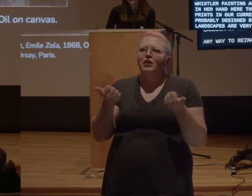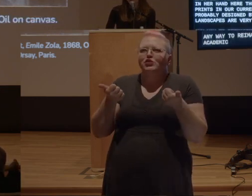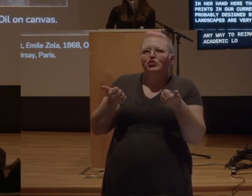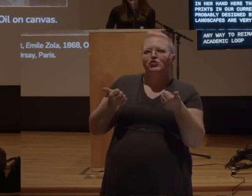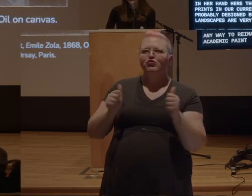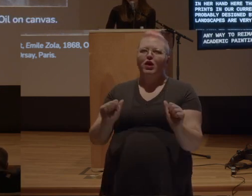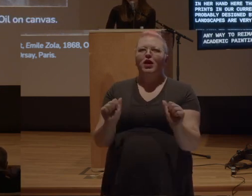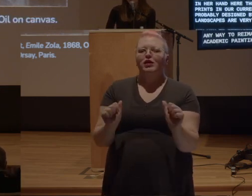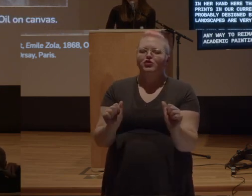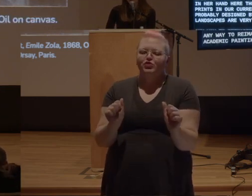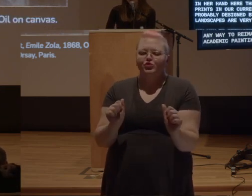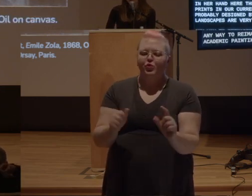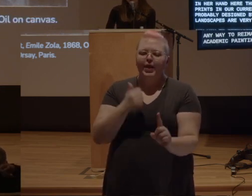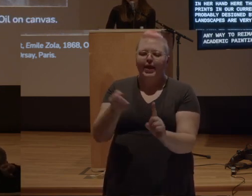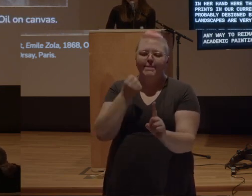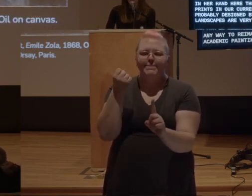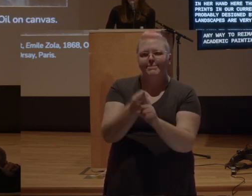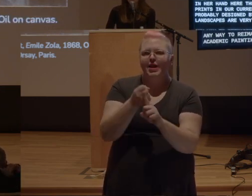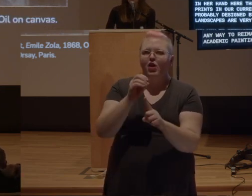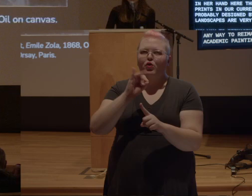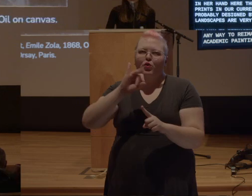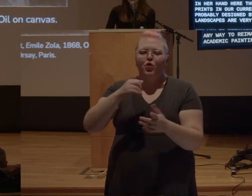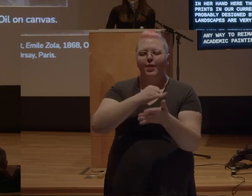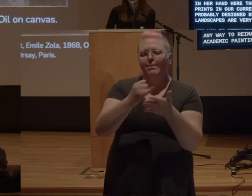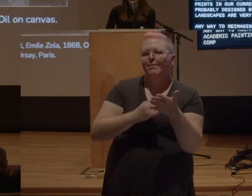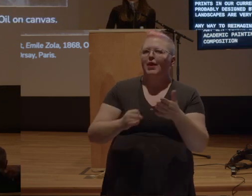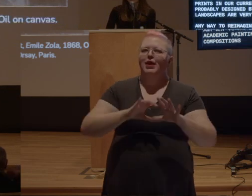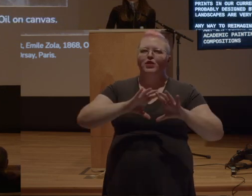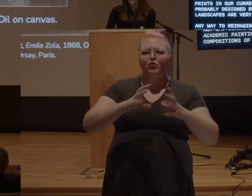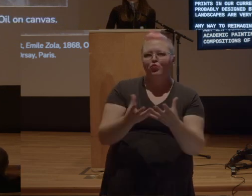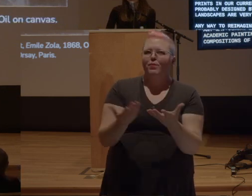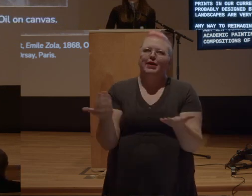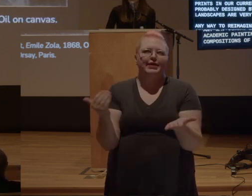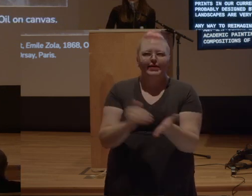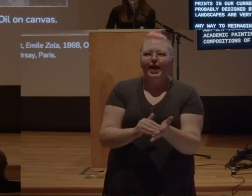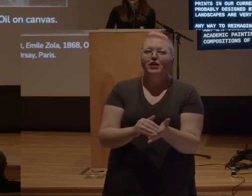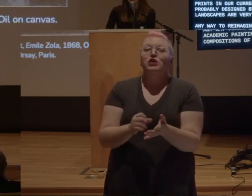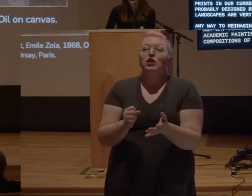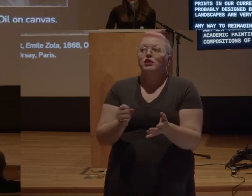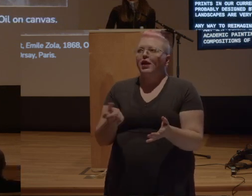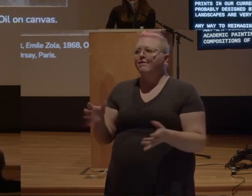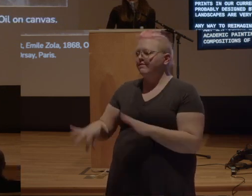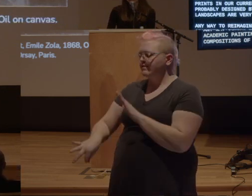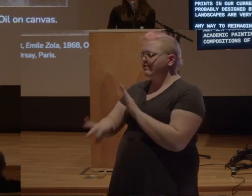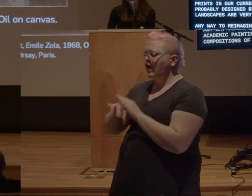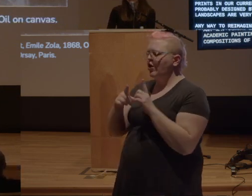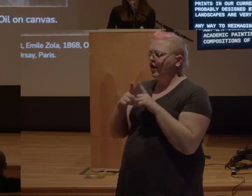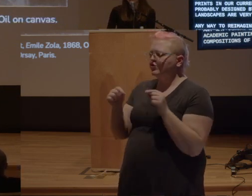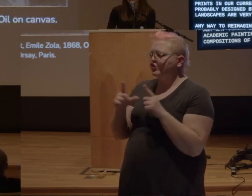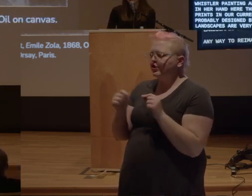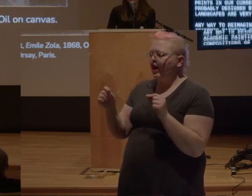painting tradition, the bold colors and compositions of Japanese prints were revolutionary.